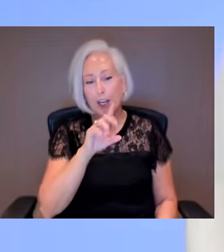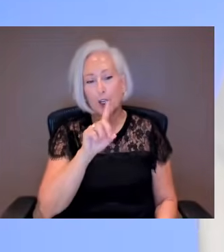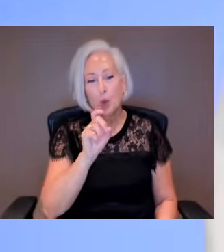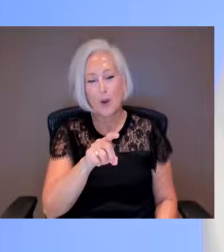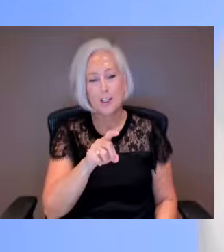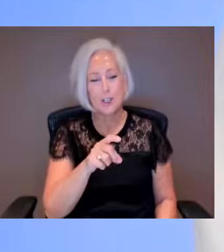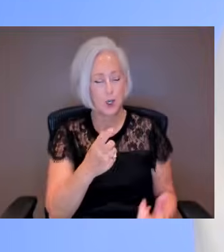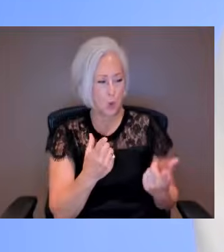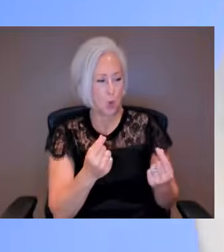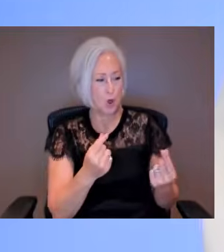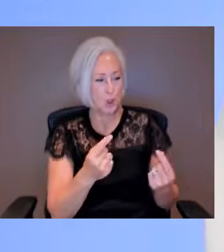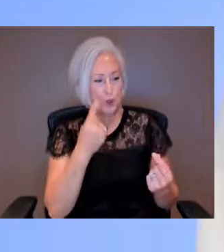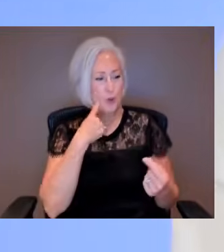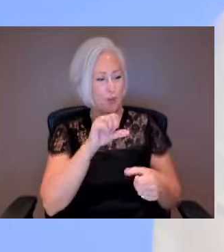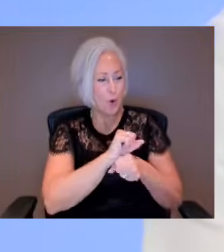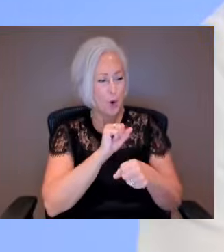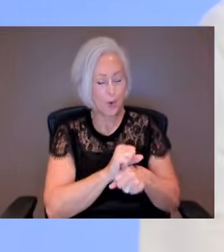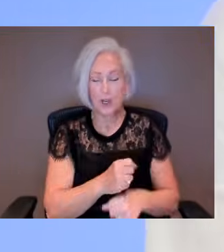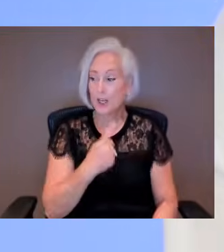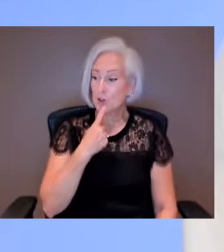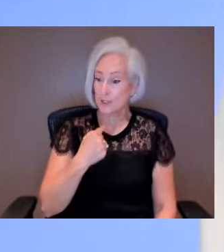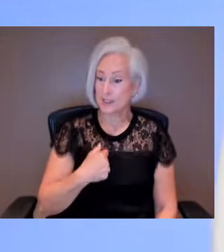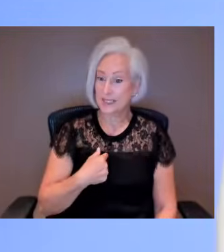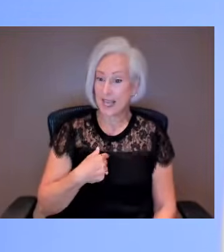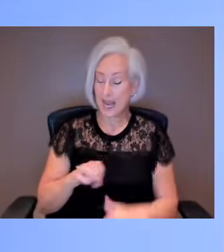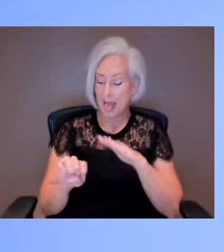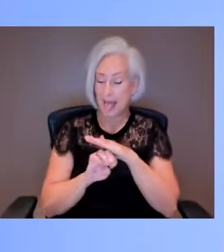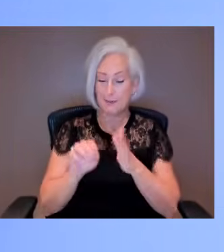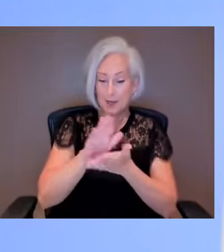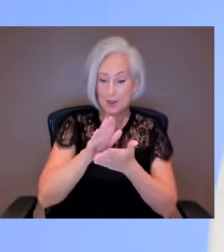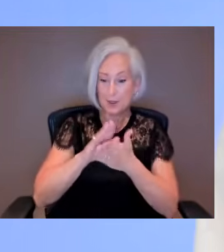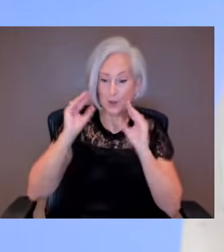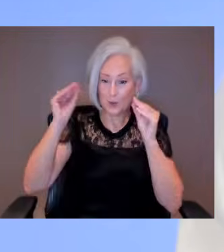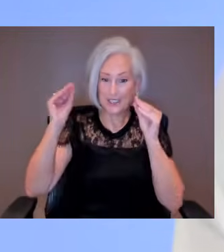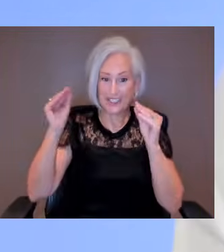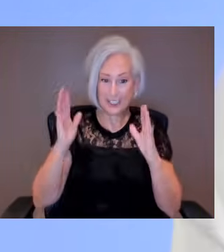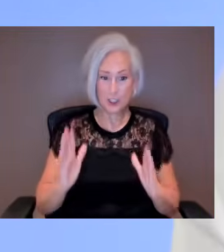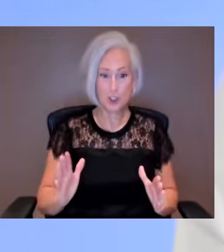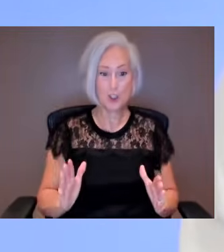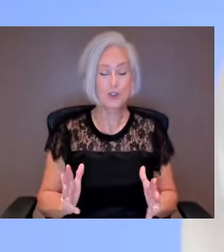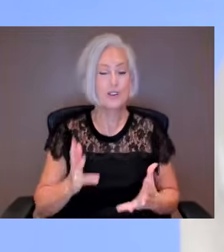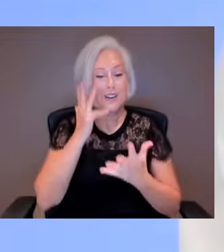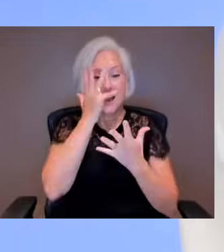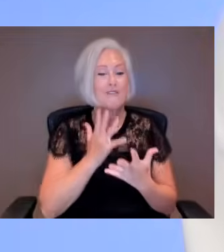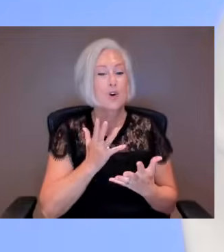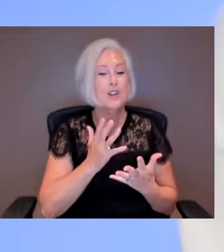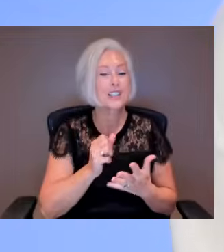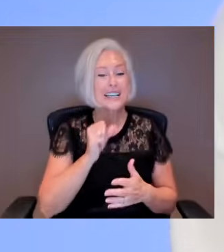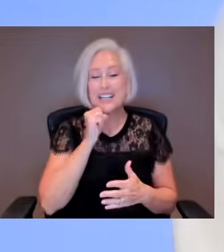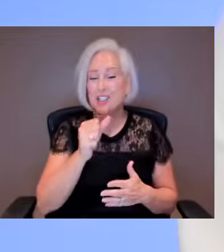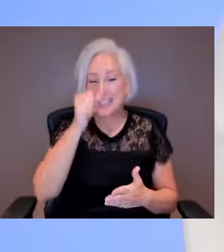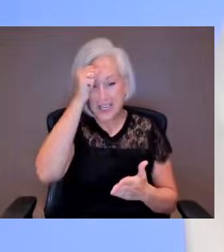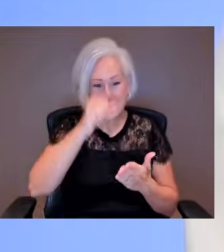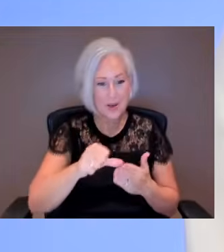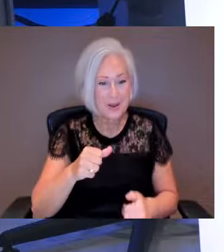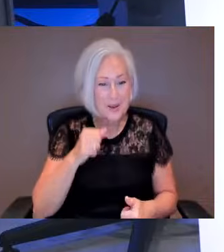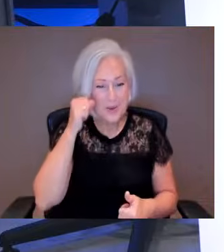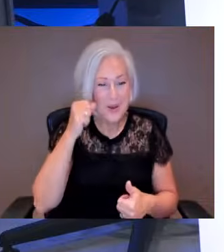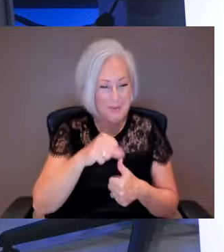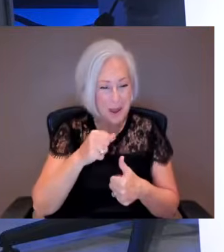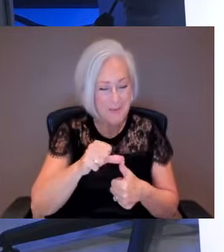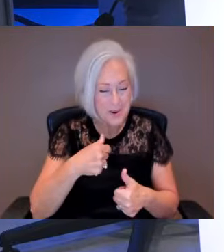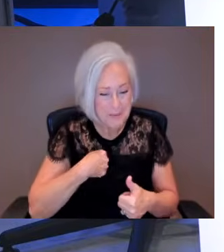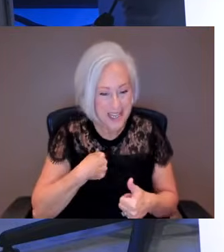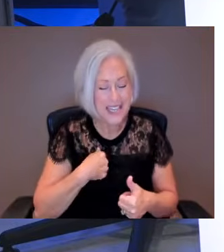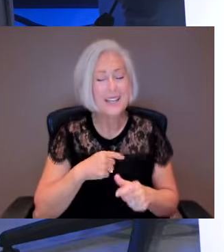And then she told me she was an elementary school teacher. And then, unfortunately, she didn't remember me. How could she not remember you? But then I asked her if